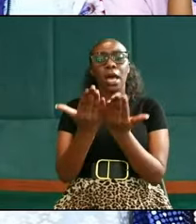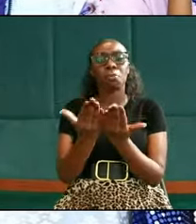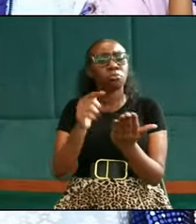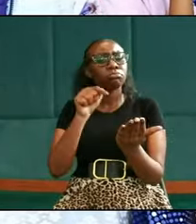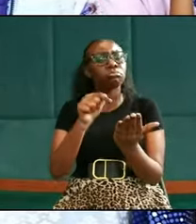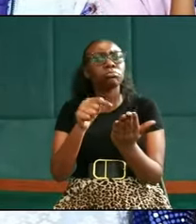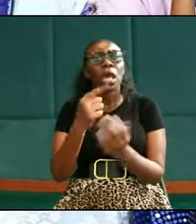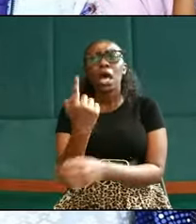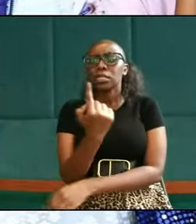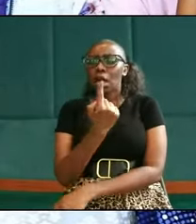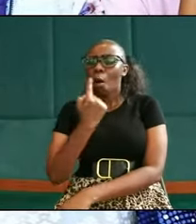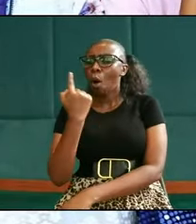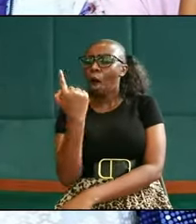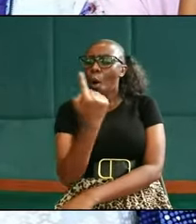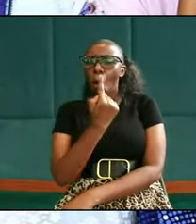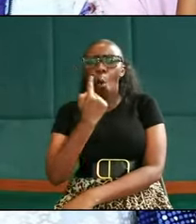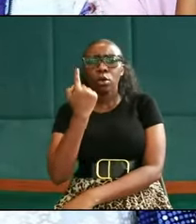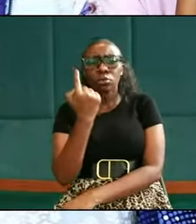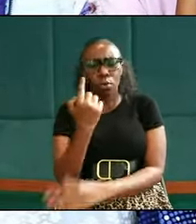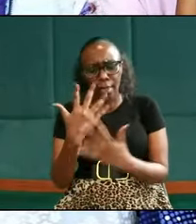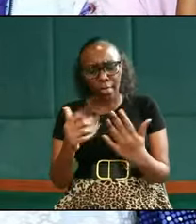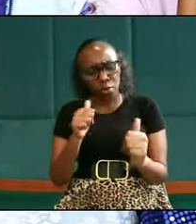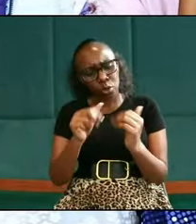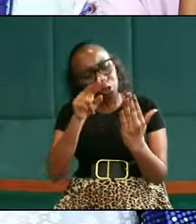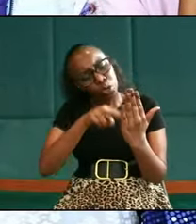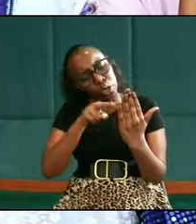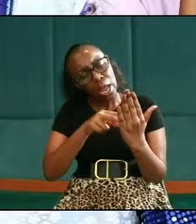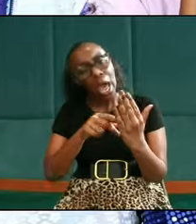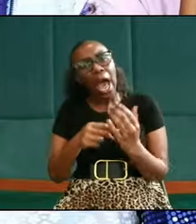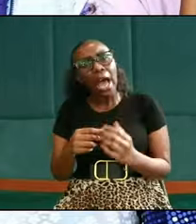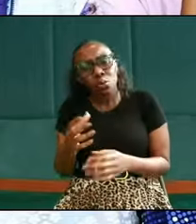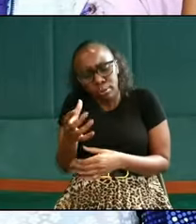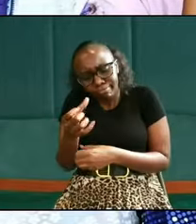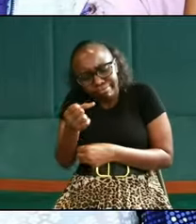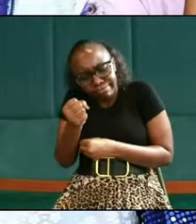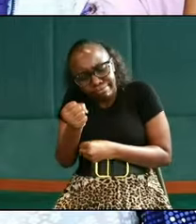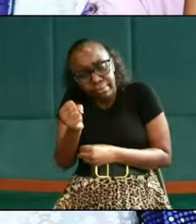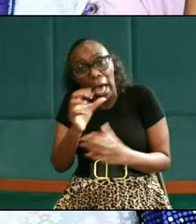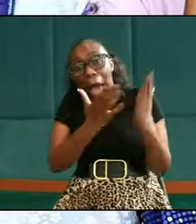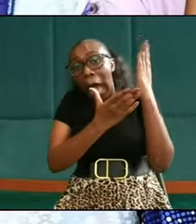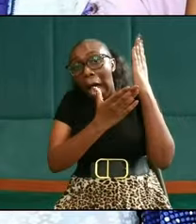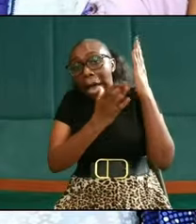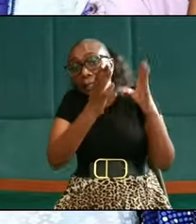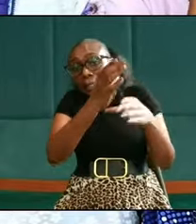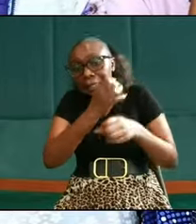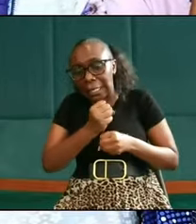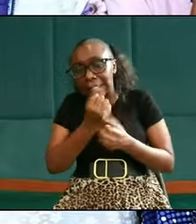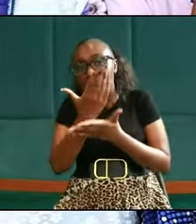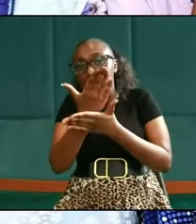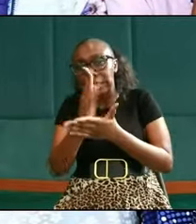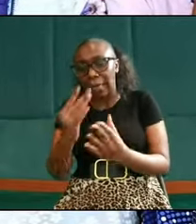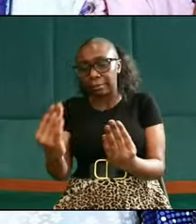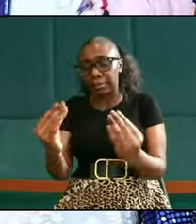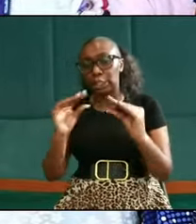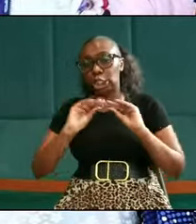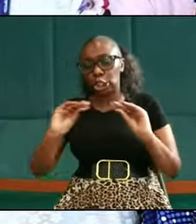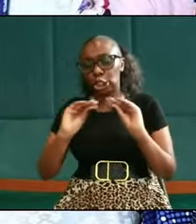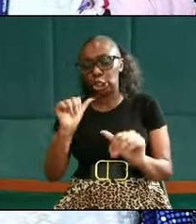only creed, and we hold certain fundamental beliefs to be the teachings of the